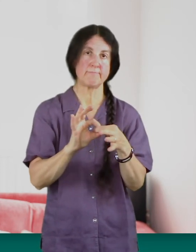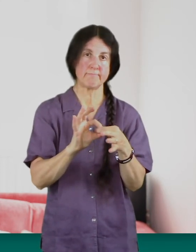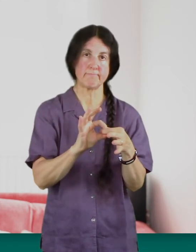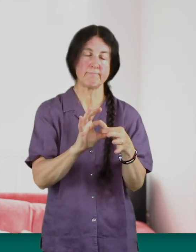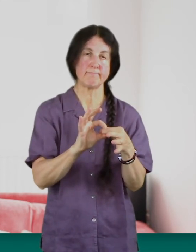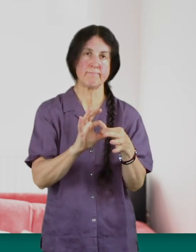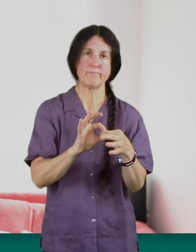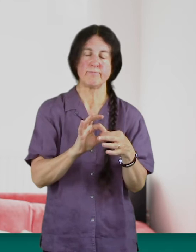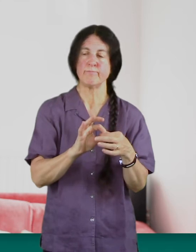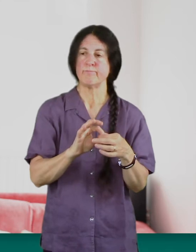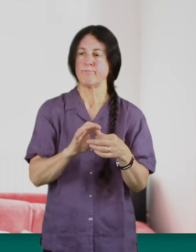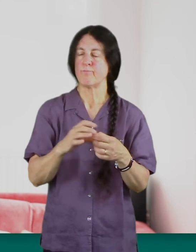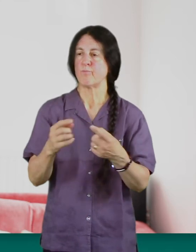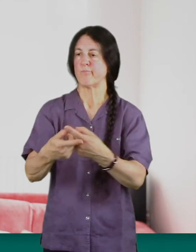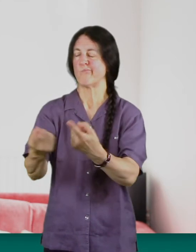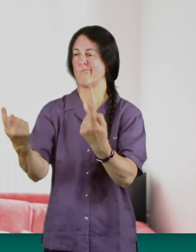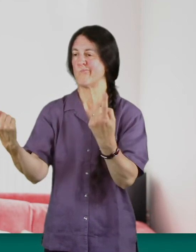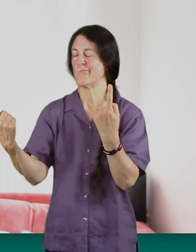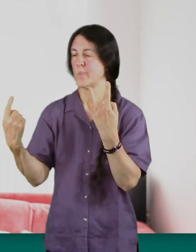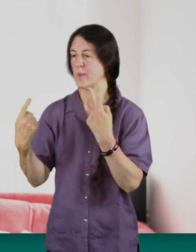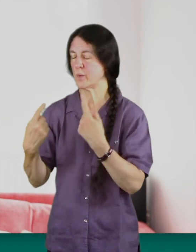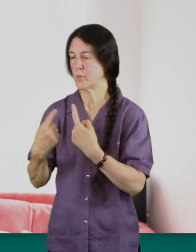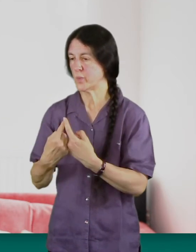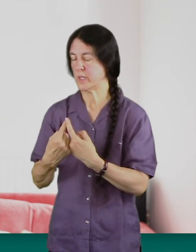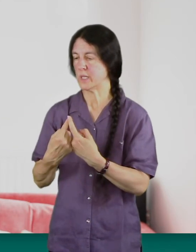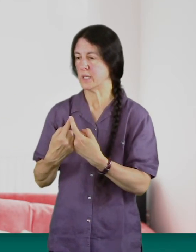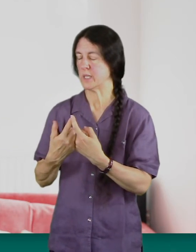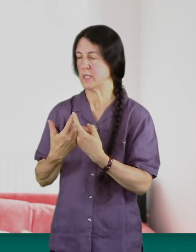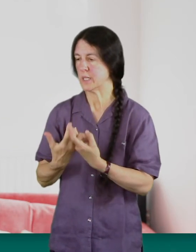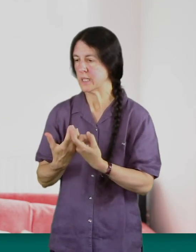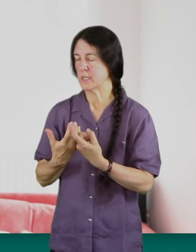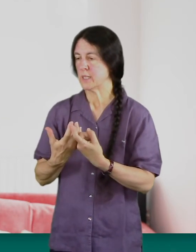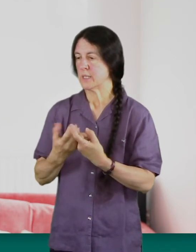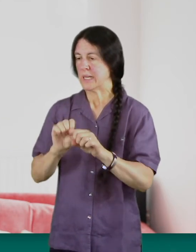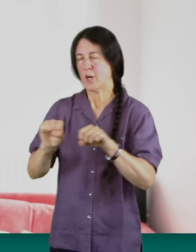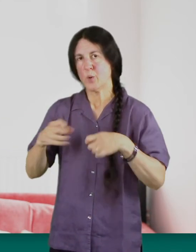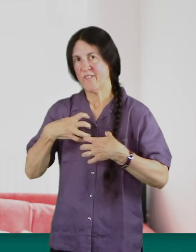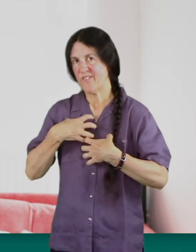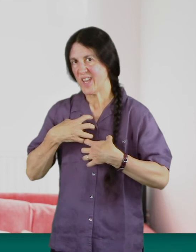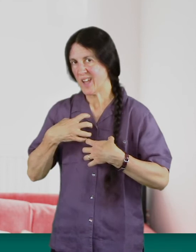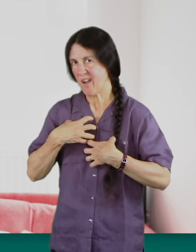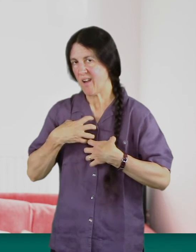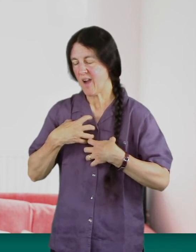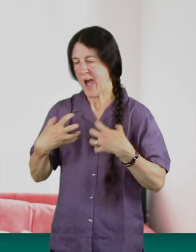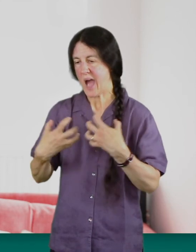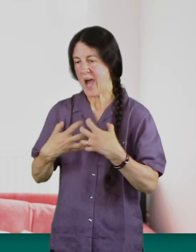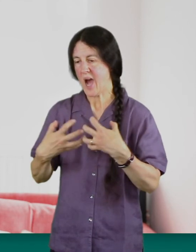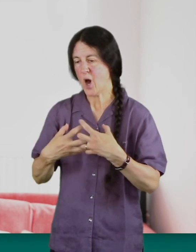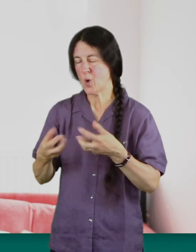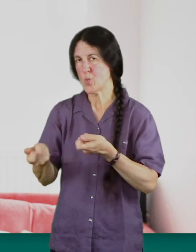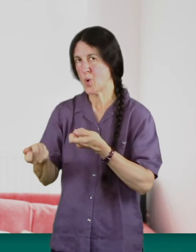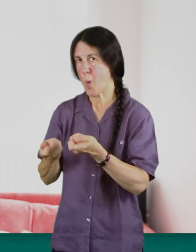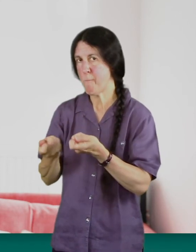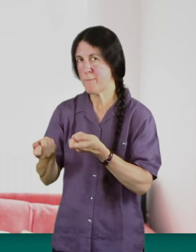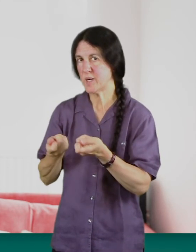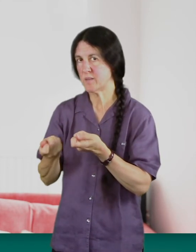feel in one way or another ill-equipped to manage our fear. And if you're thinking about your fear